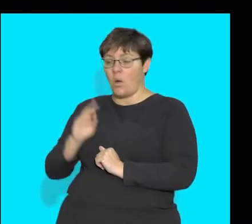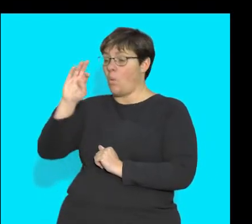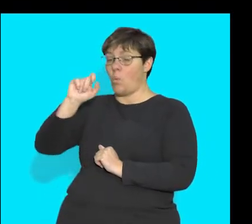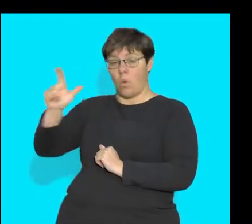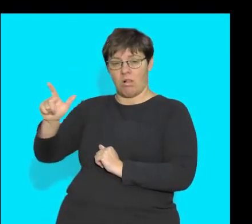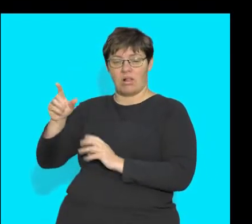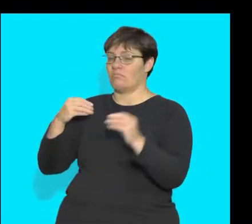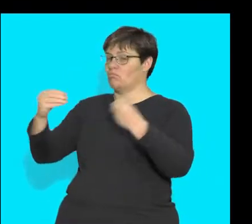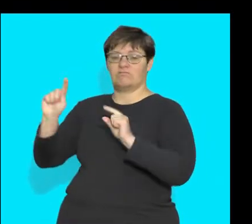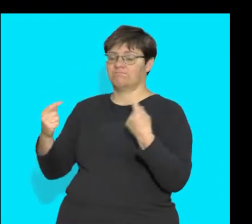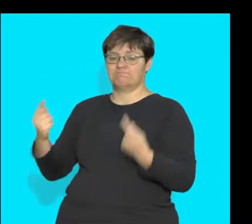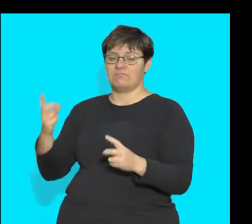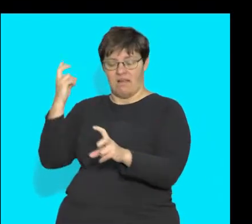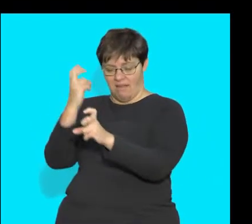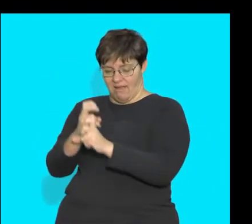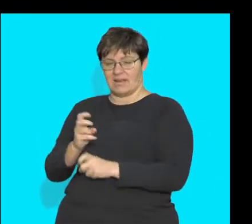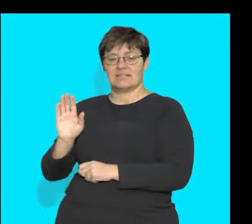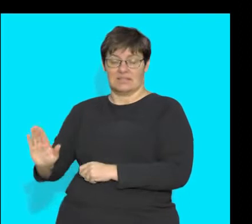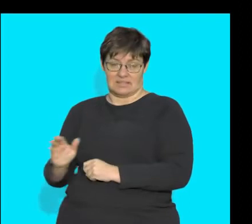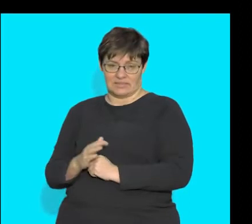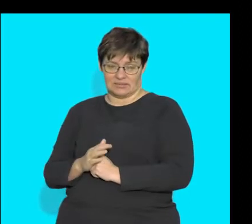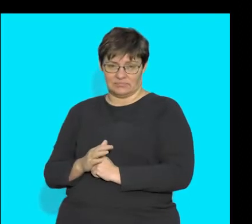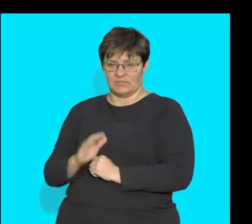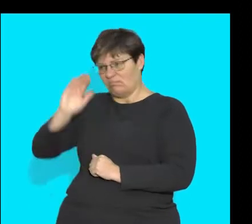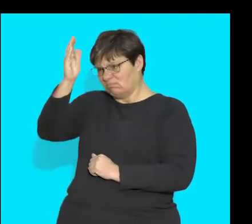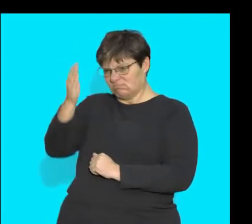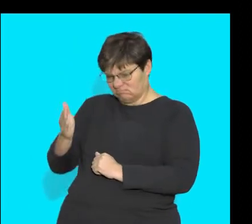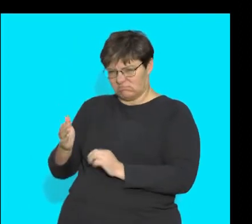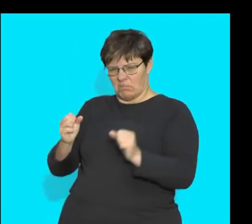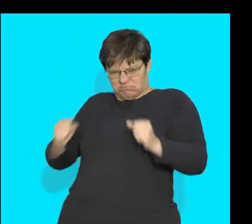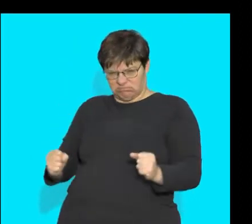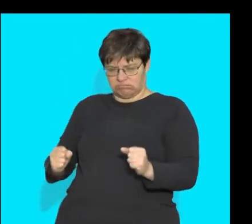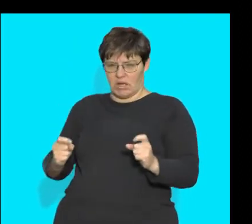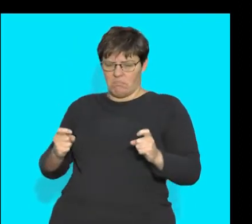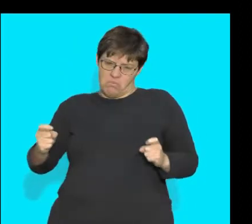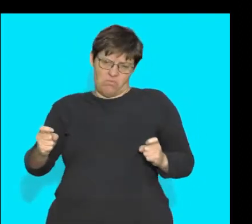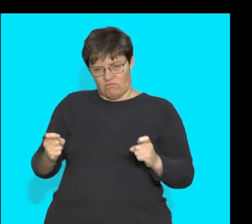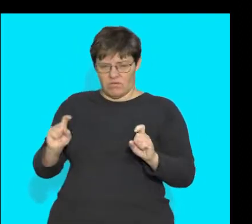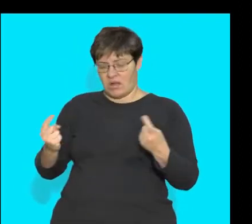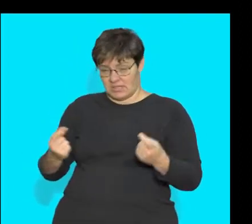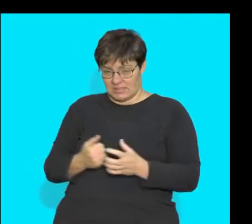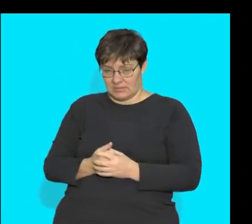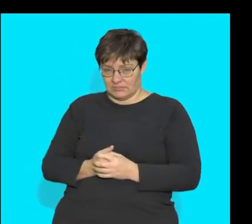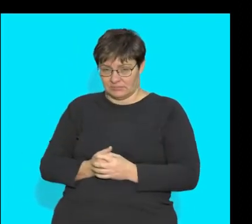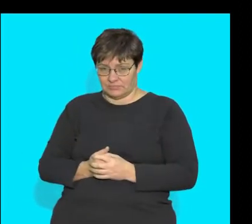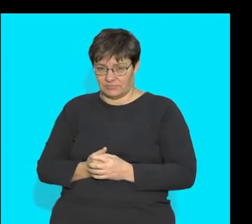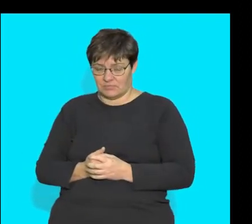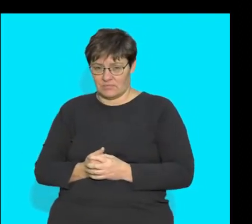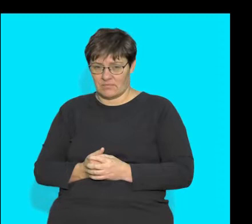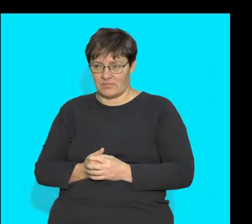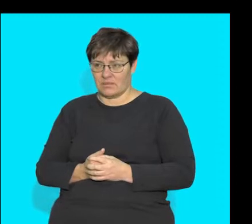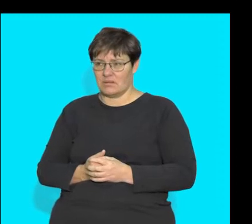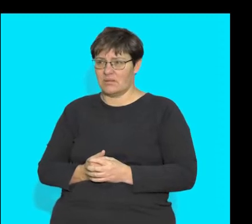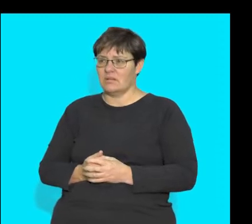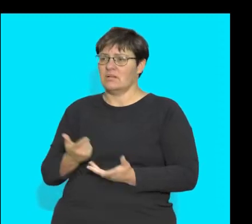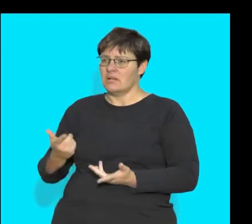over here, we notice it's very rigid. And another word I would use there is permeable.